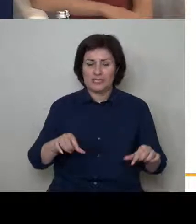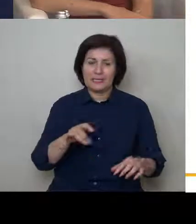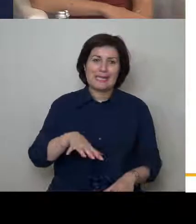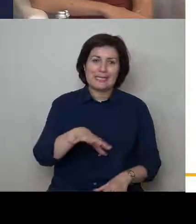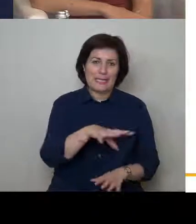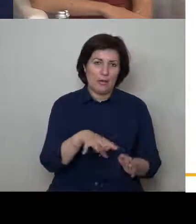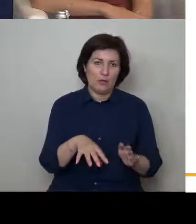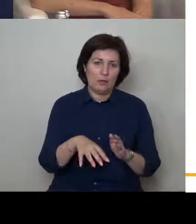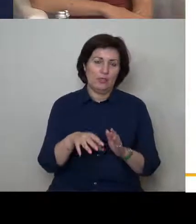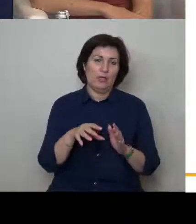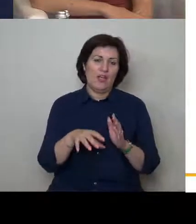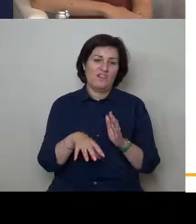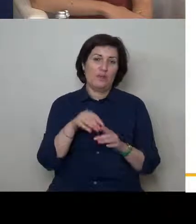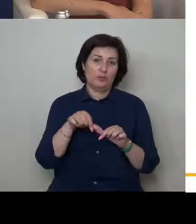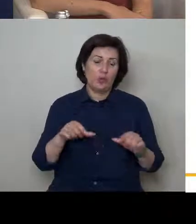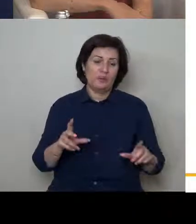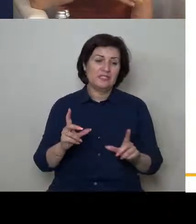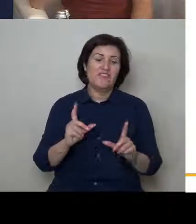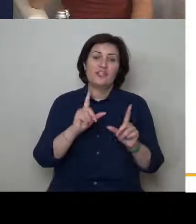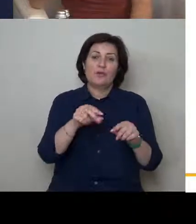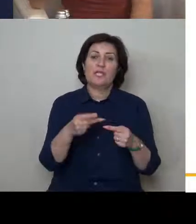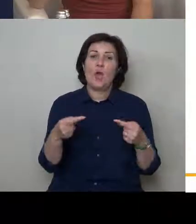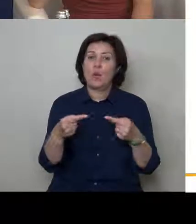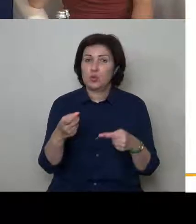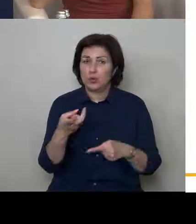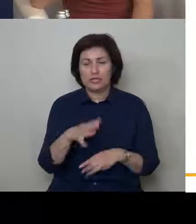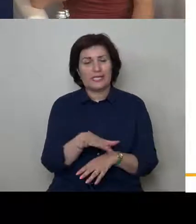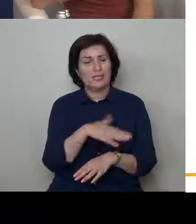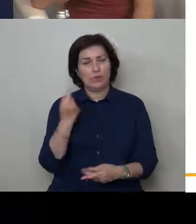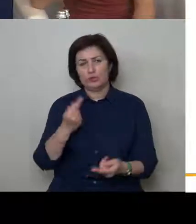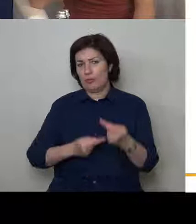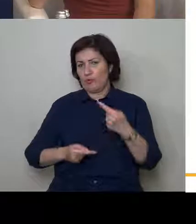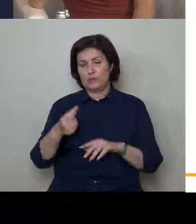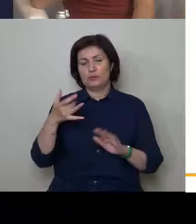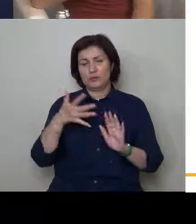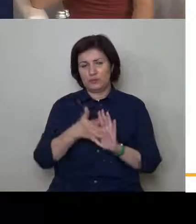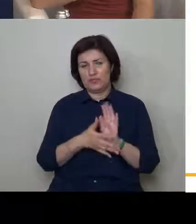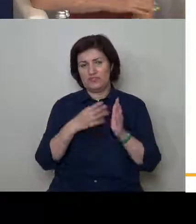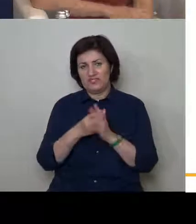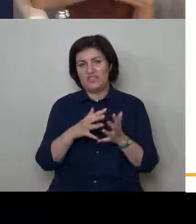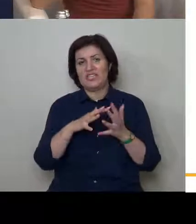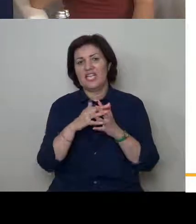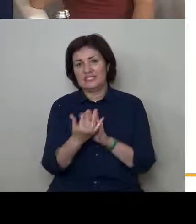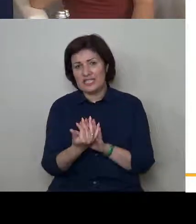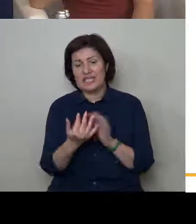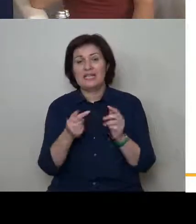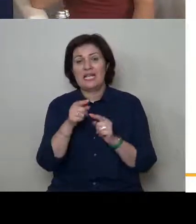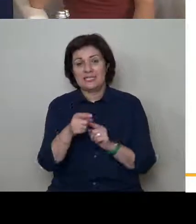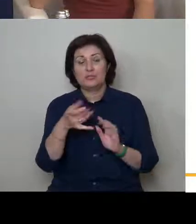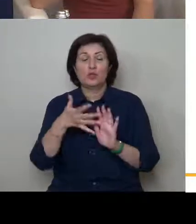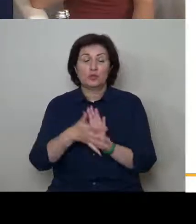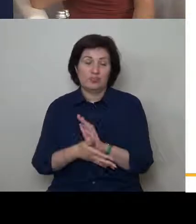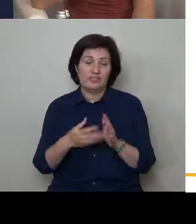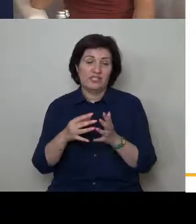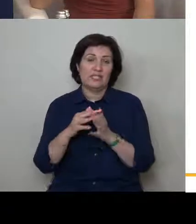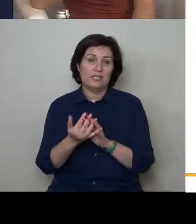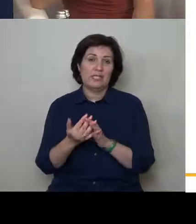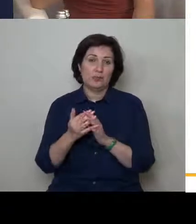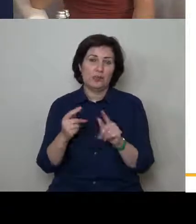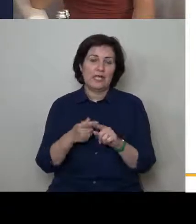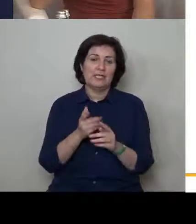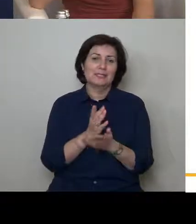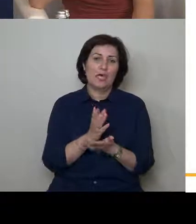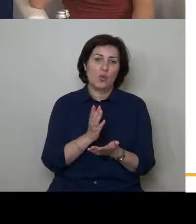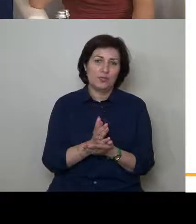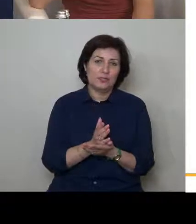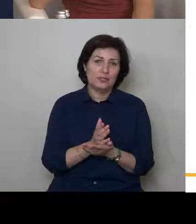election commission at a territorial commission, they go away to clarify the situation. Clearly they don't want to go back